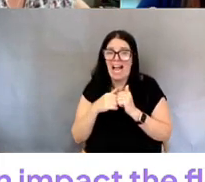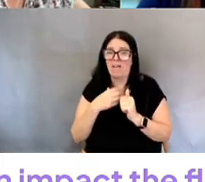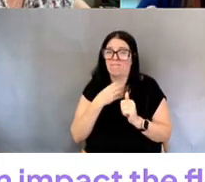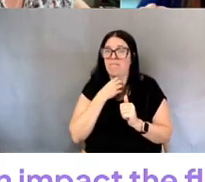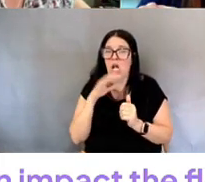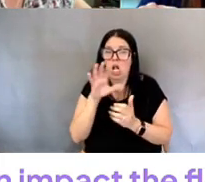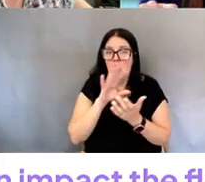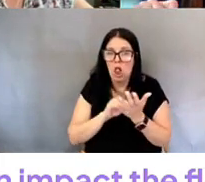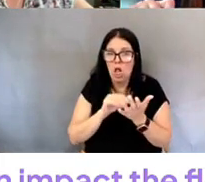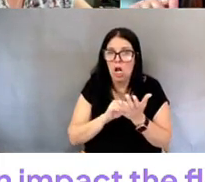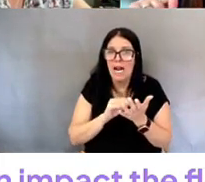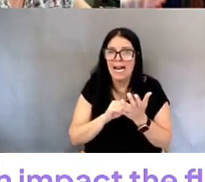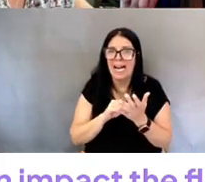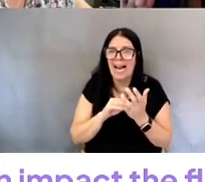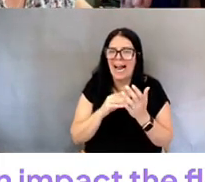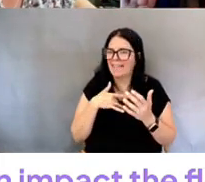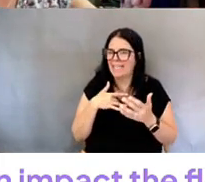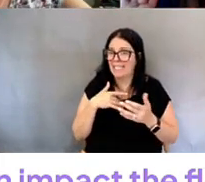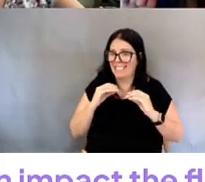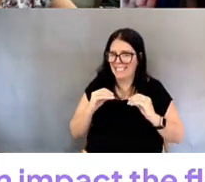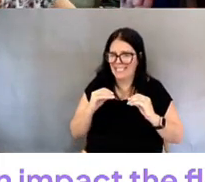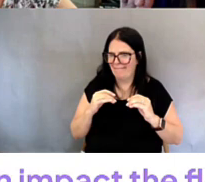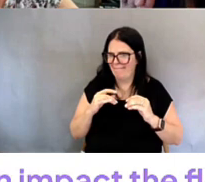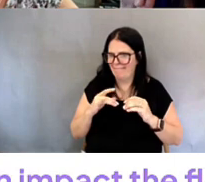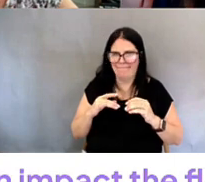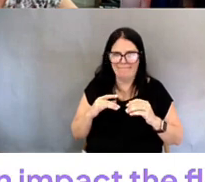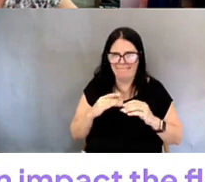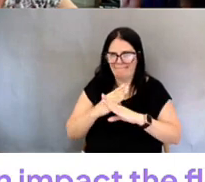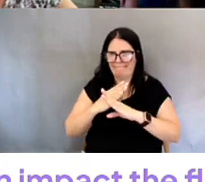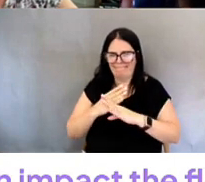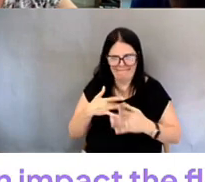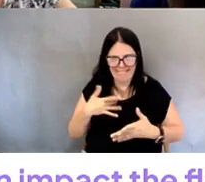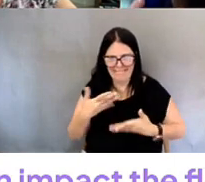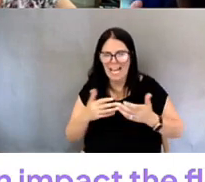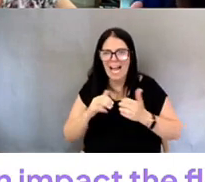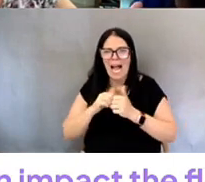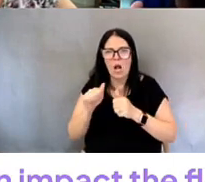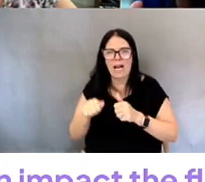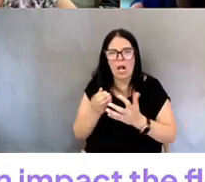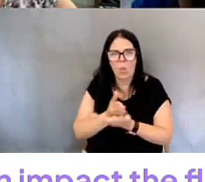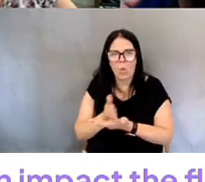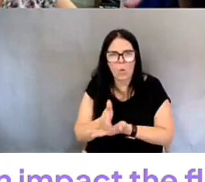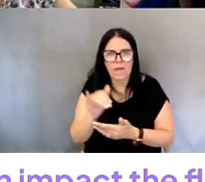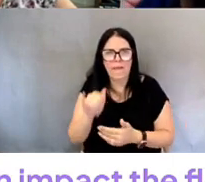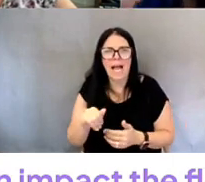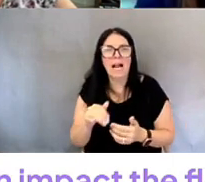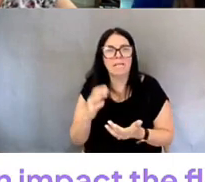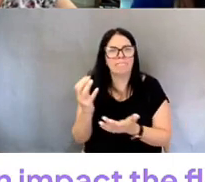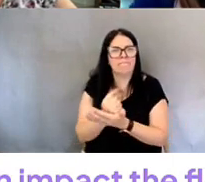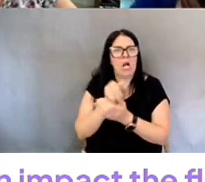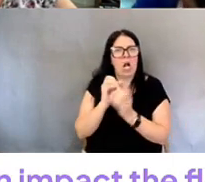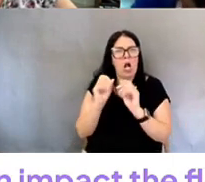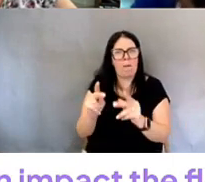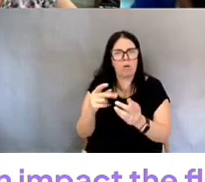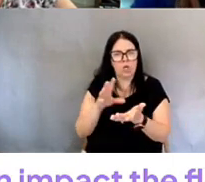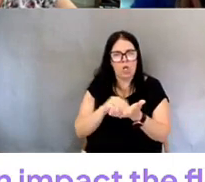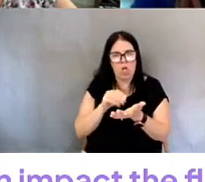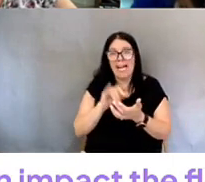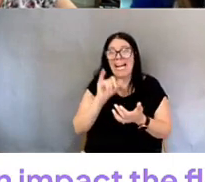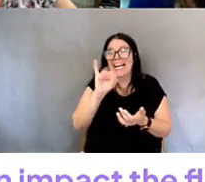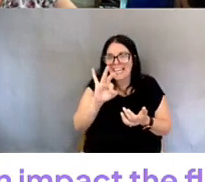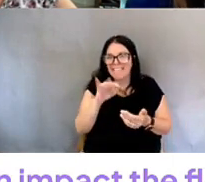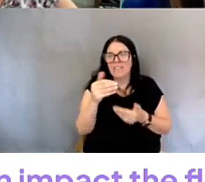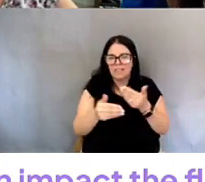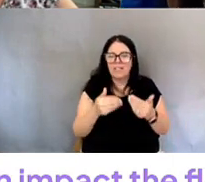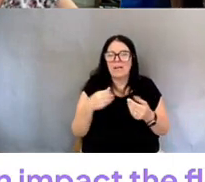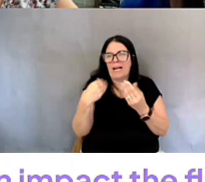to anticipate and make these bottlenecks more manageable. How can you make them a learning opportunity? If you get that far, you